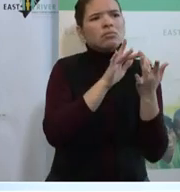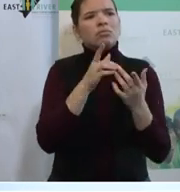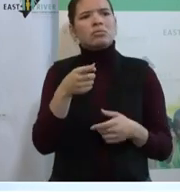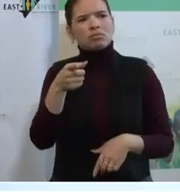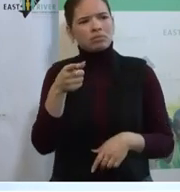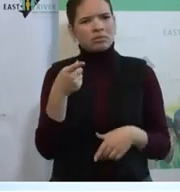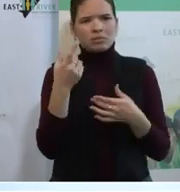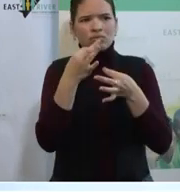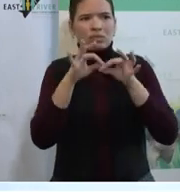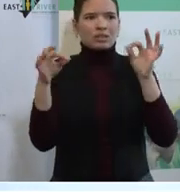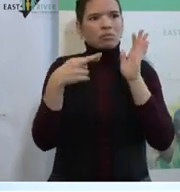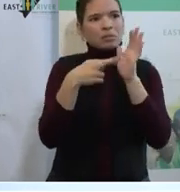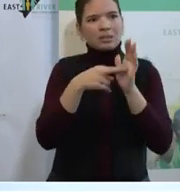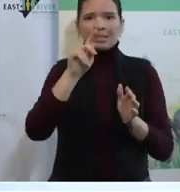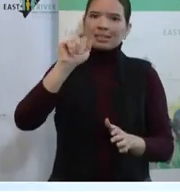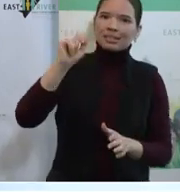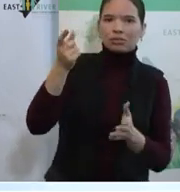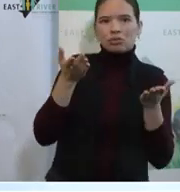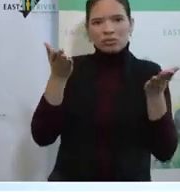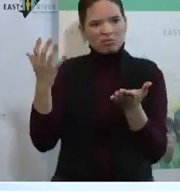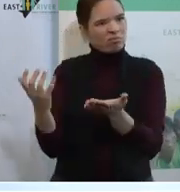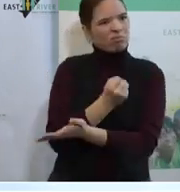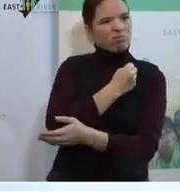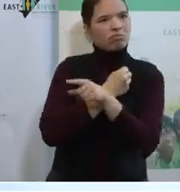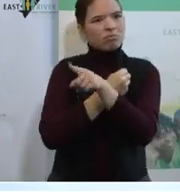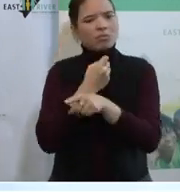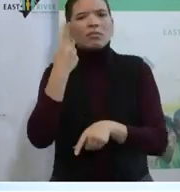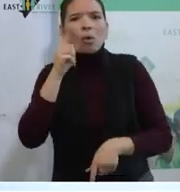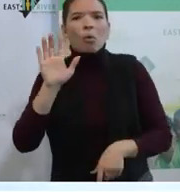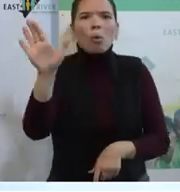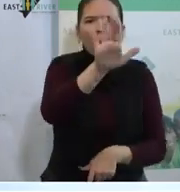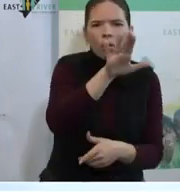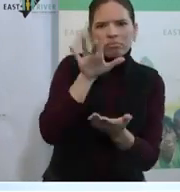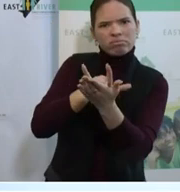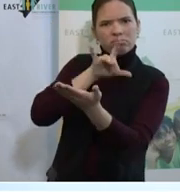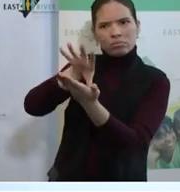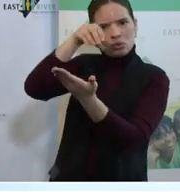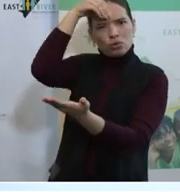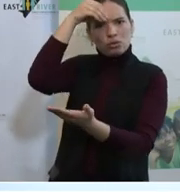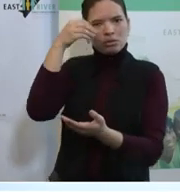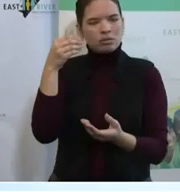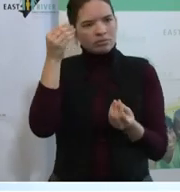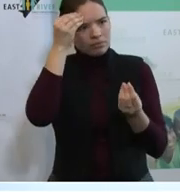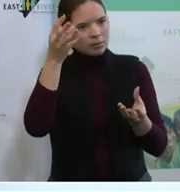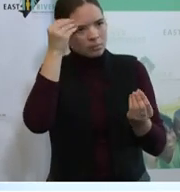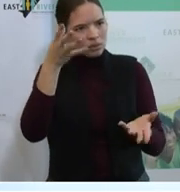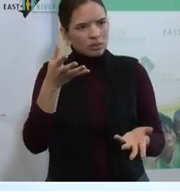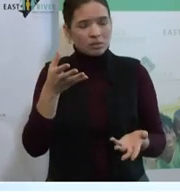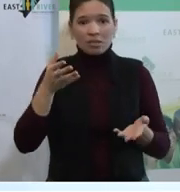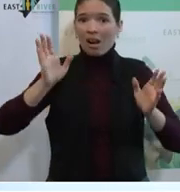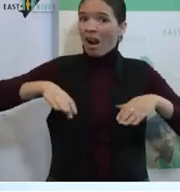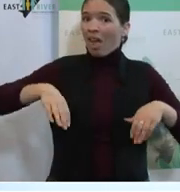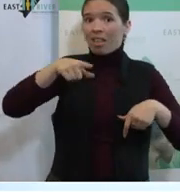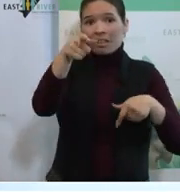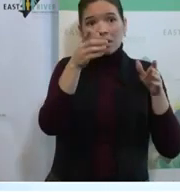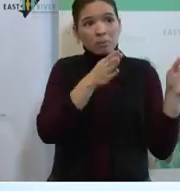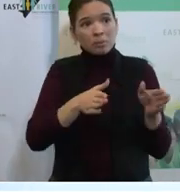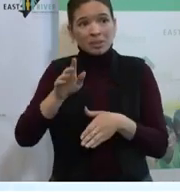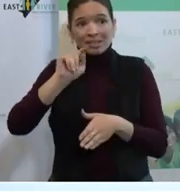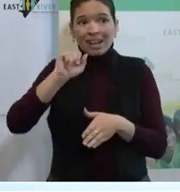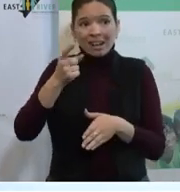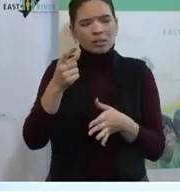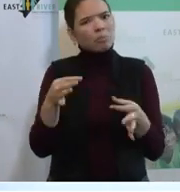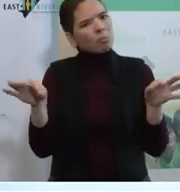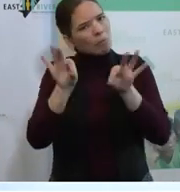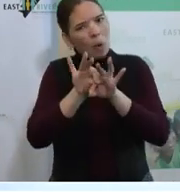you need. If you don't have all your documents, it's a good time to start collecting them. And I always encourage people, for